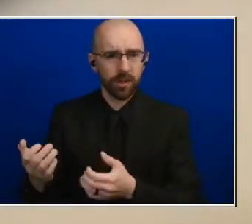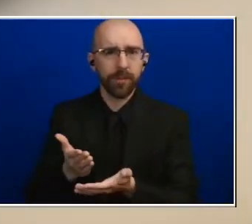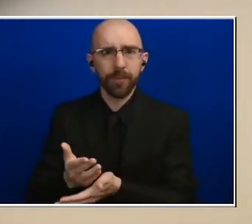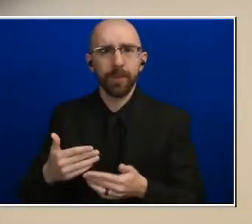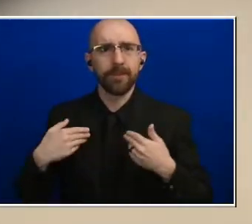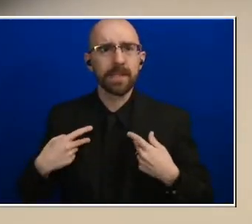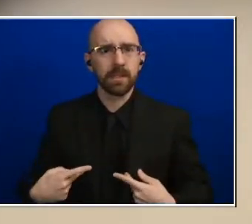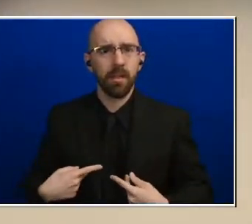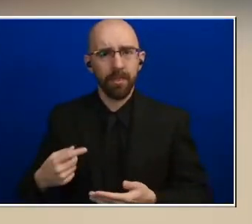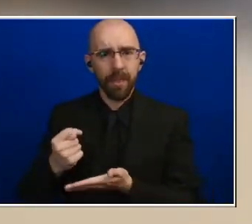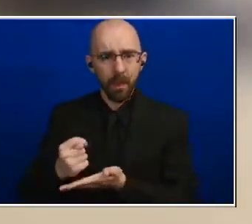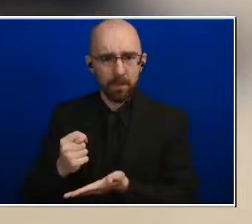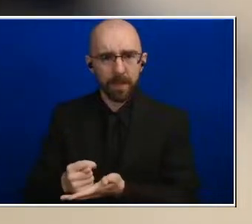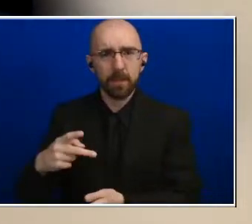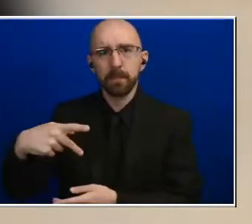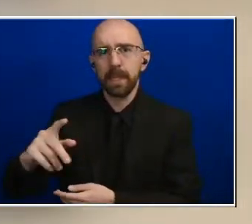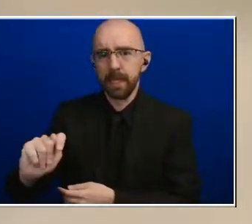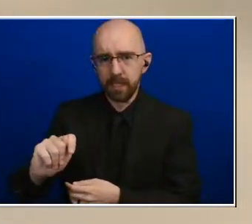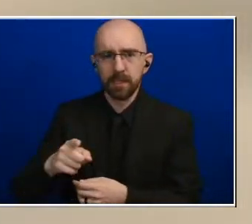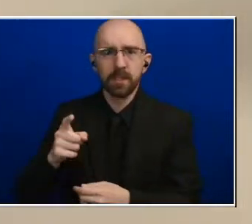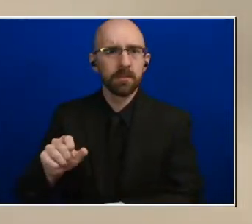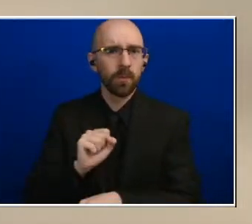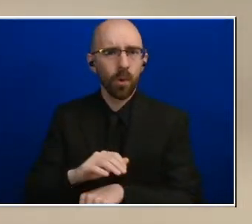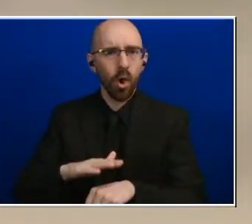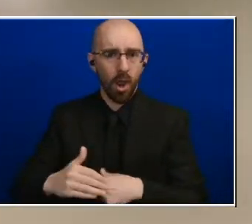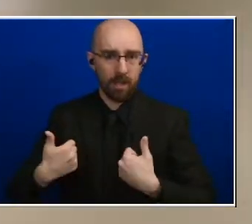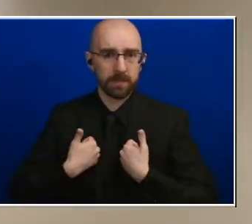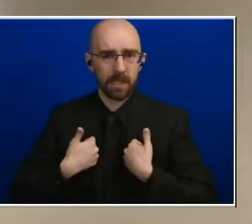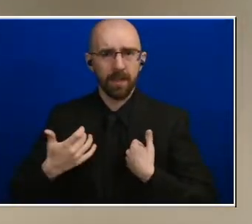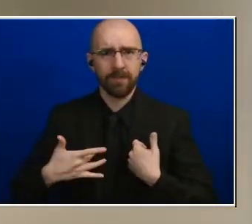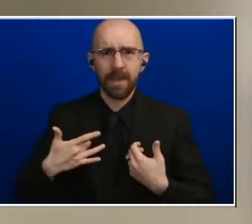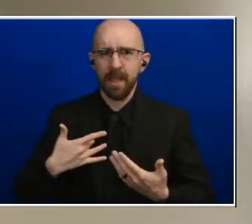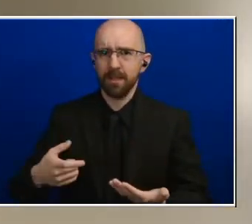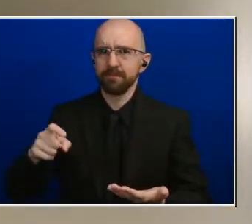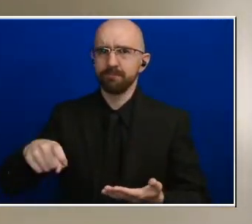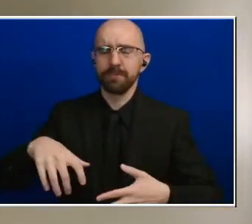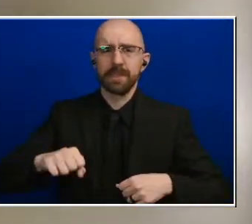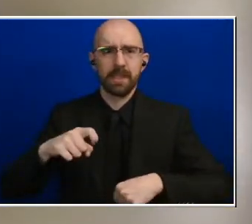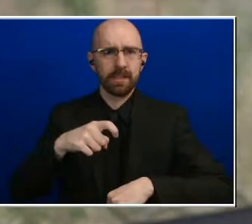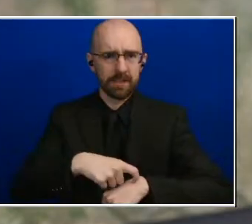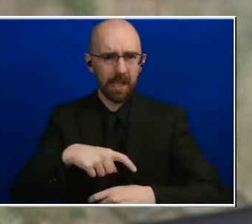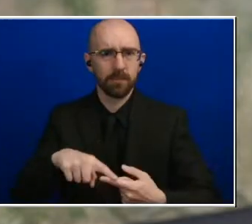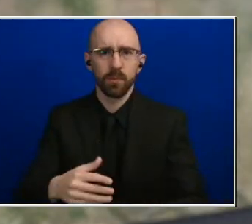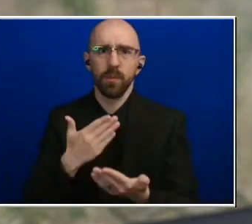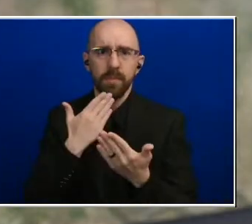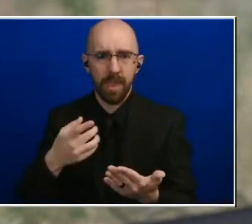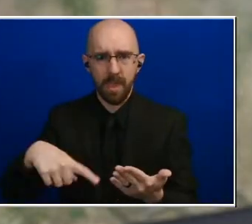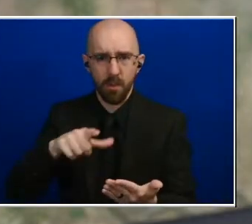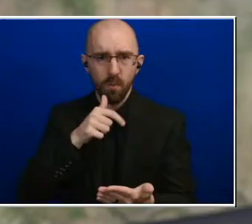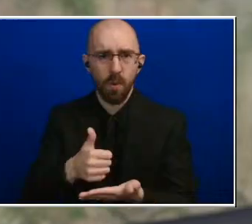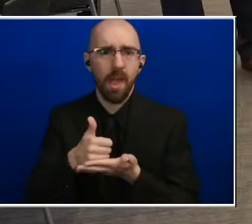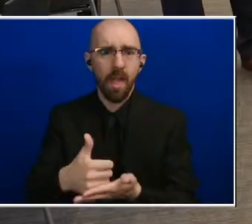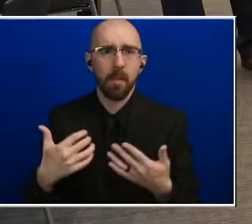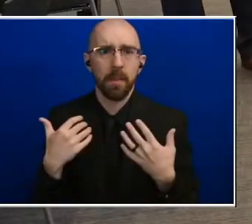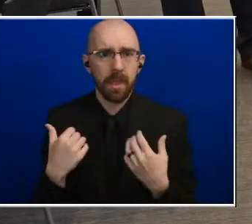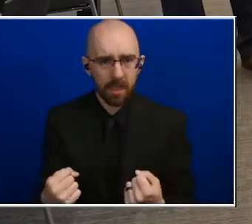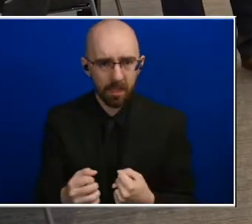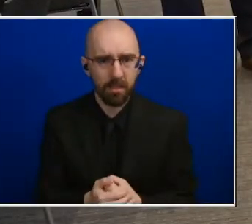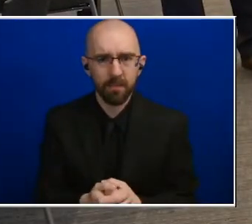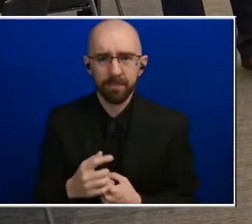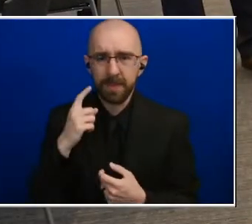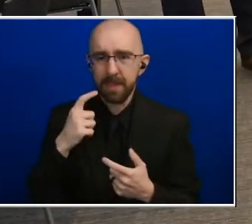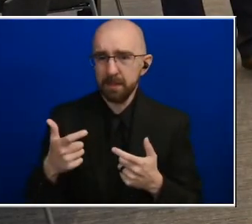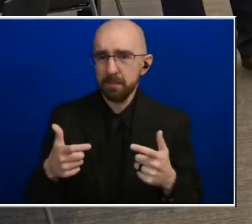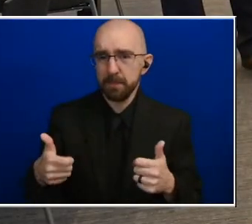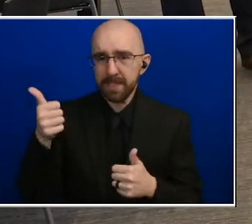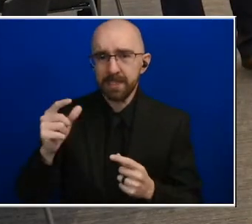to work on himself, he felt compelled to take time out and thank those who helped him heal. I think the biggest surprise and